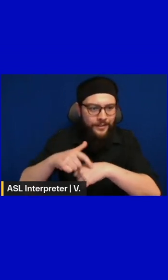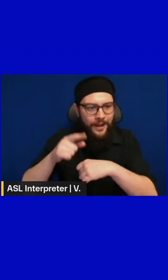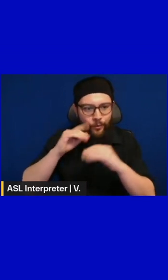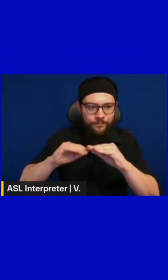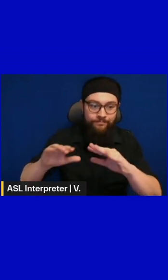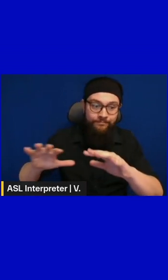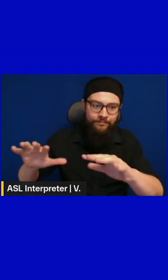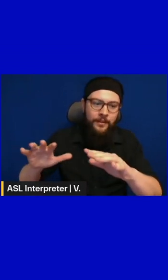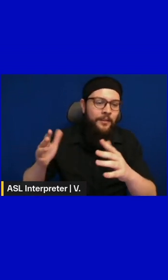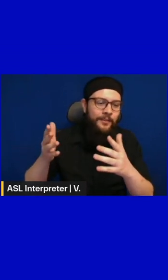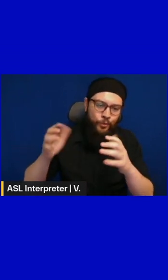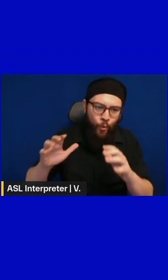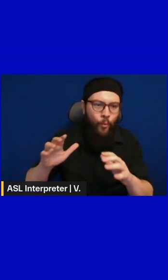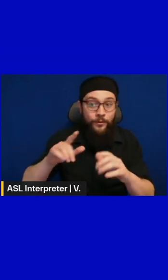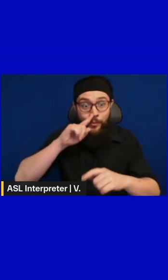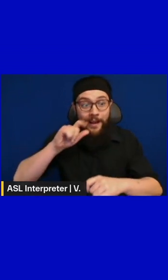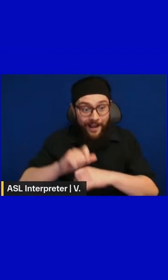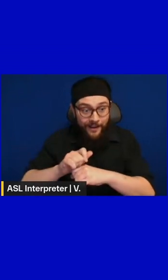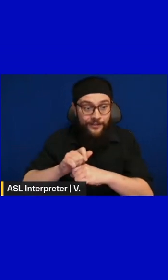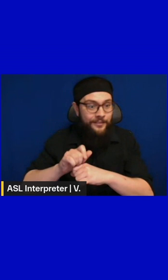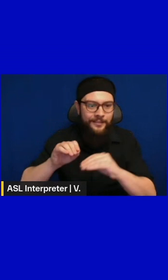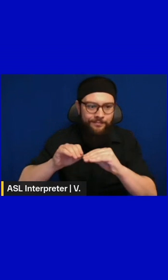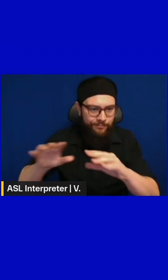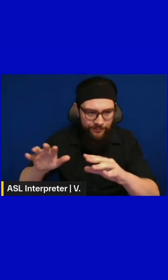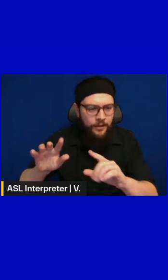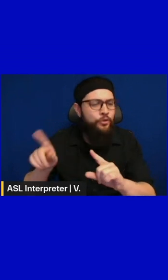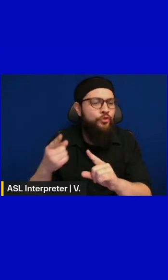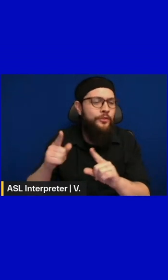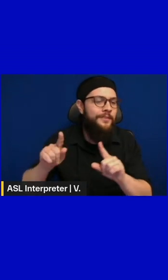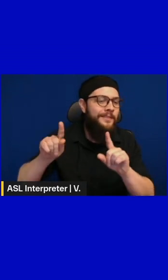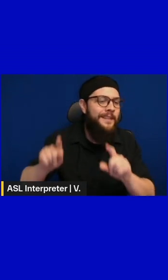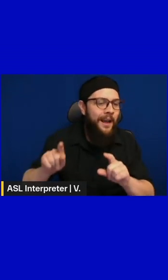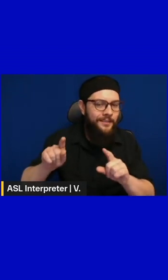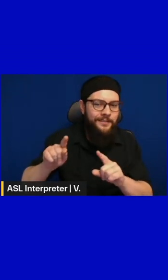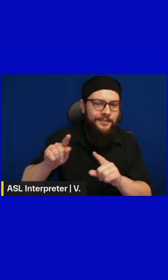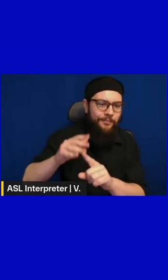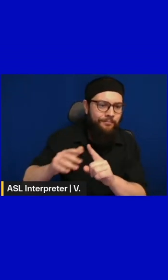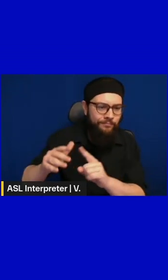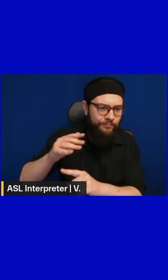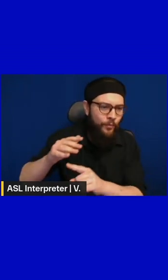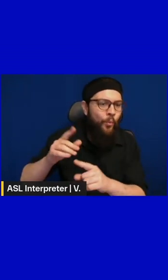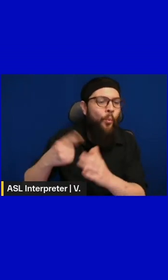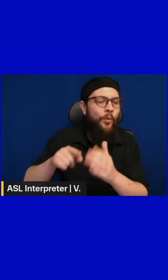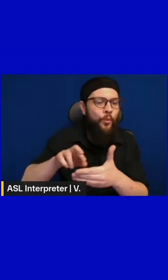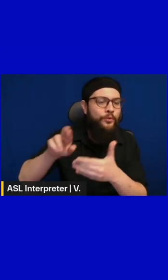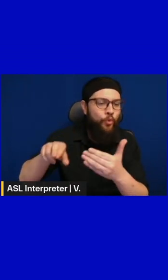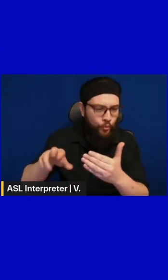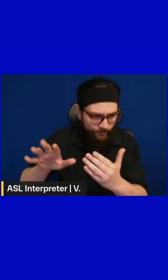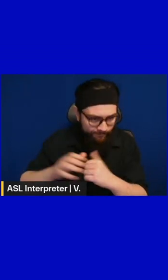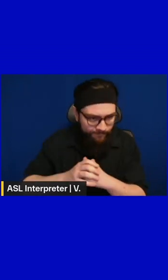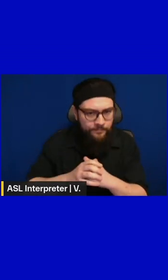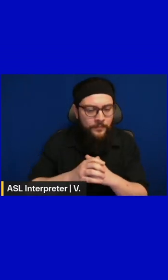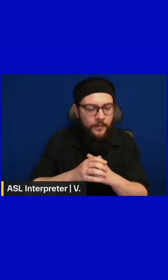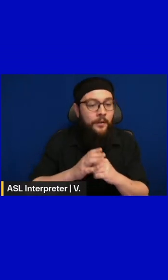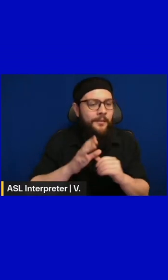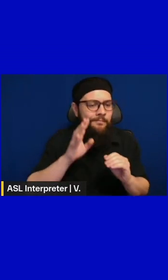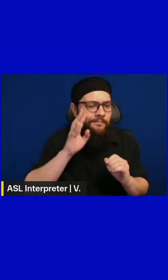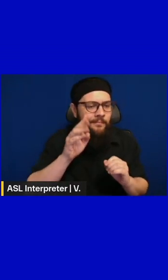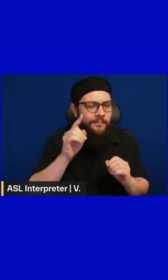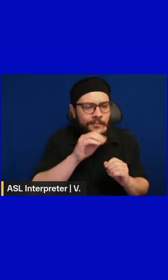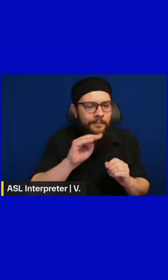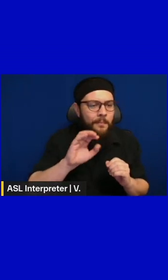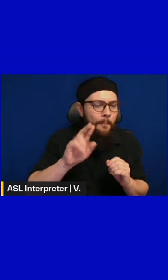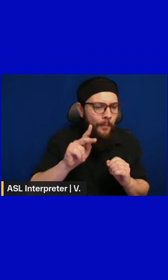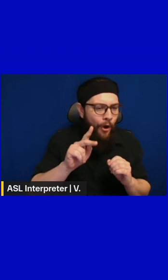don't want to actually deploy them. We just want to test the conditions that would come out of them. So we will mock